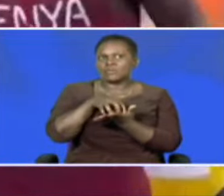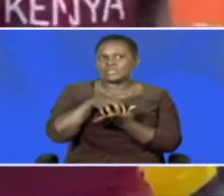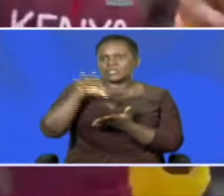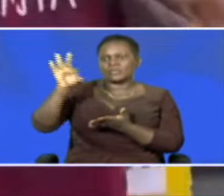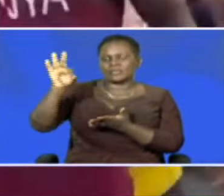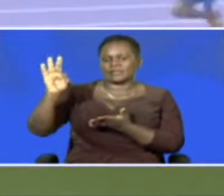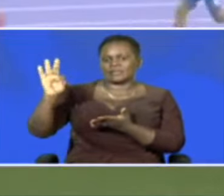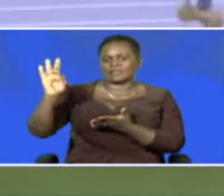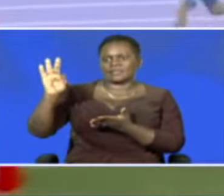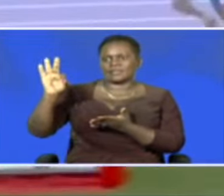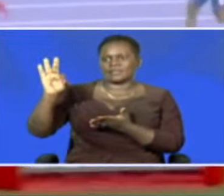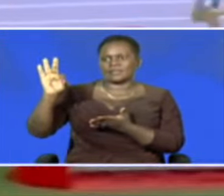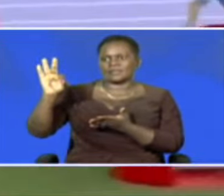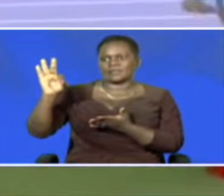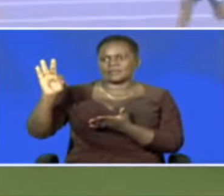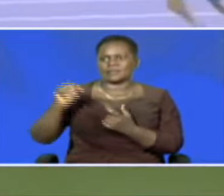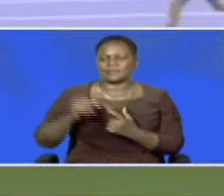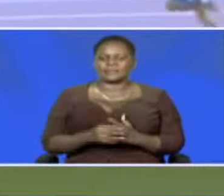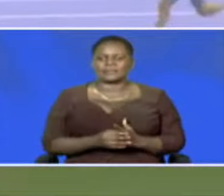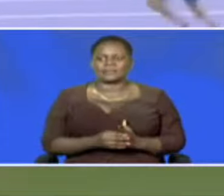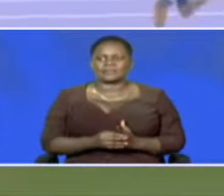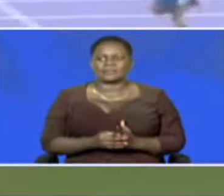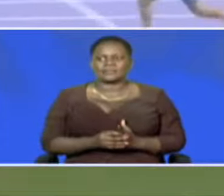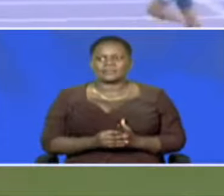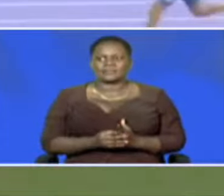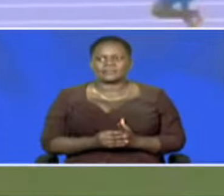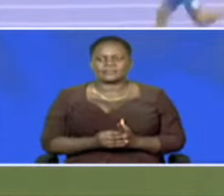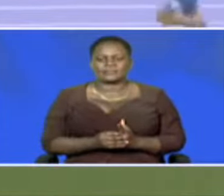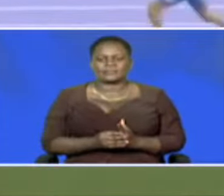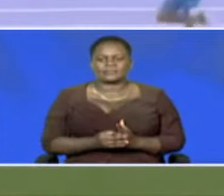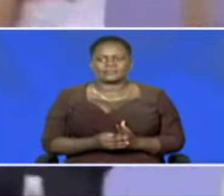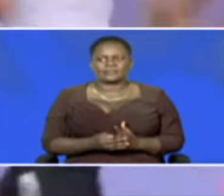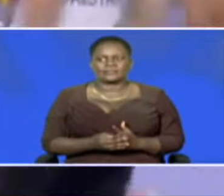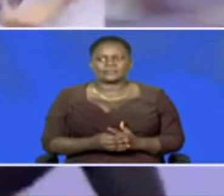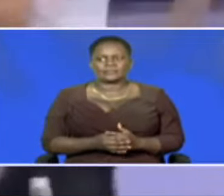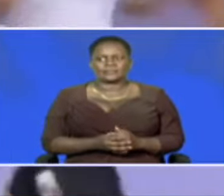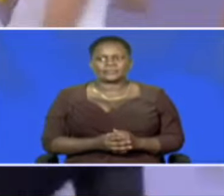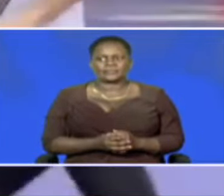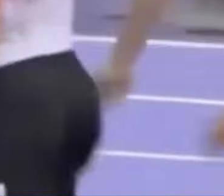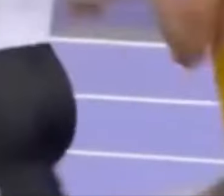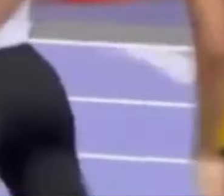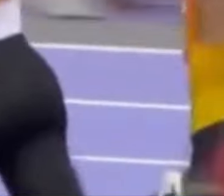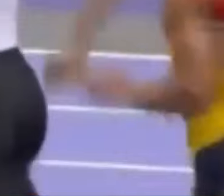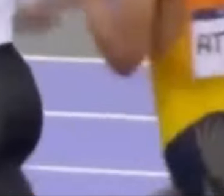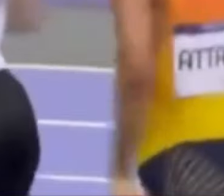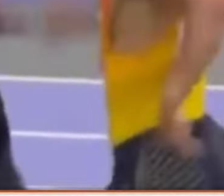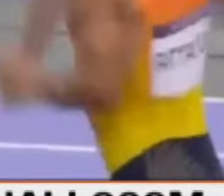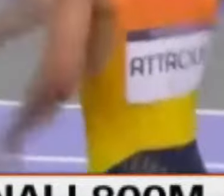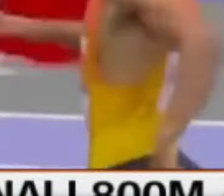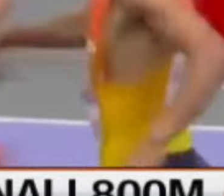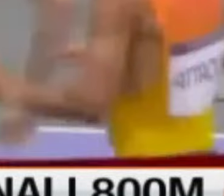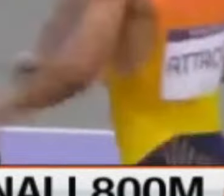tatu. And hop will close for one of those two automatic bids. Two, that's what we have.